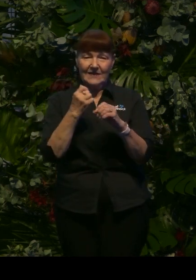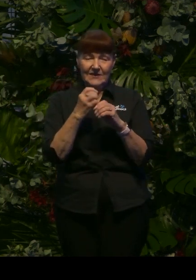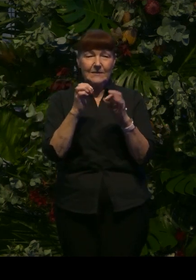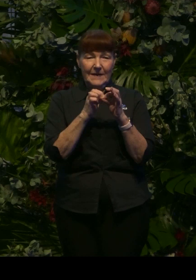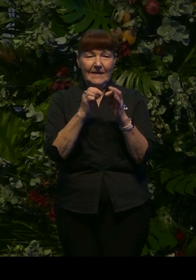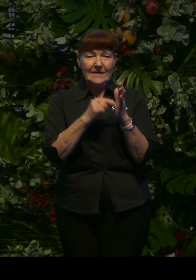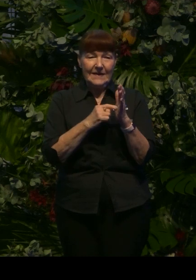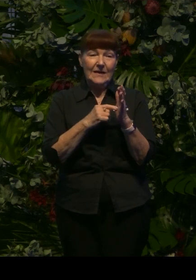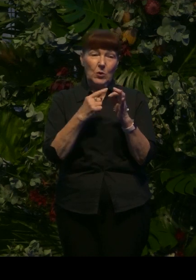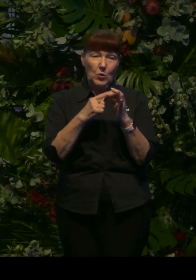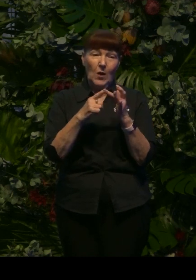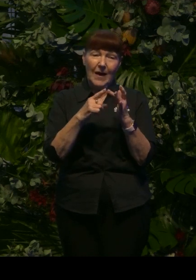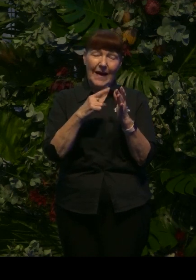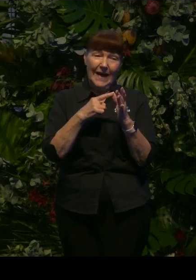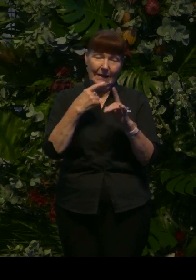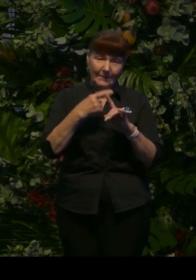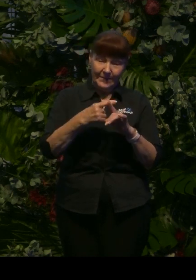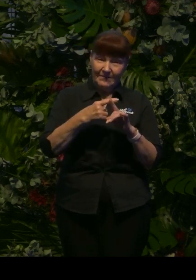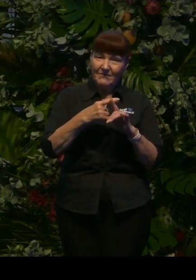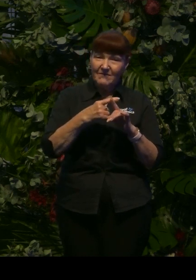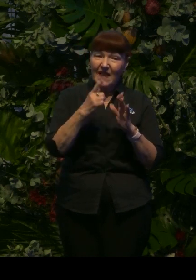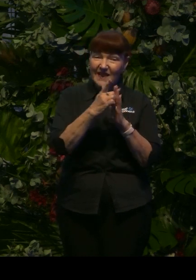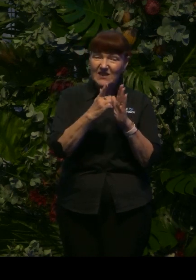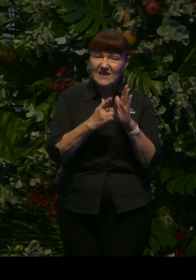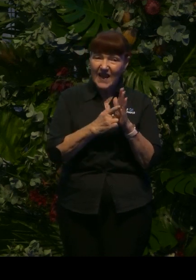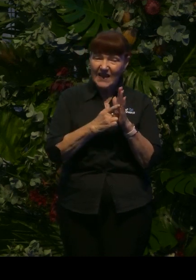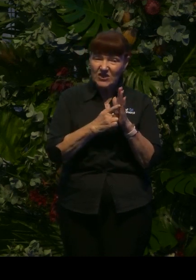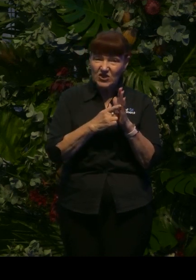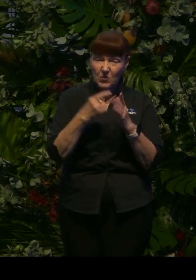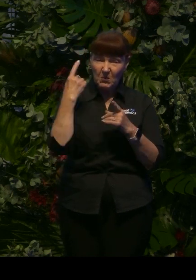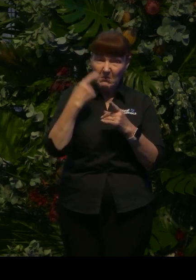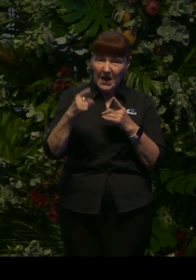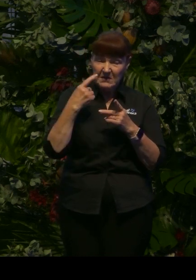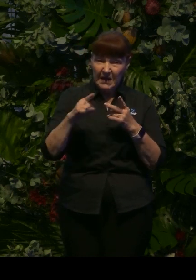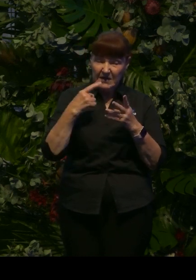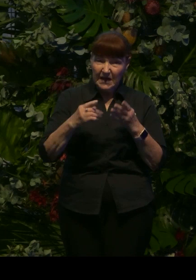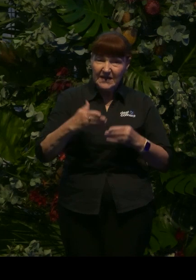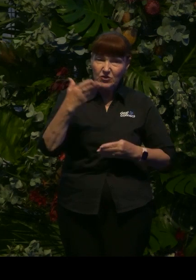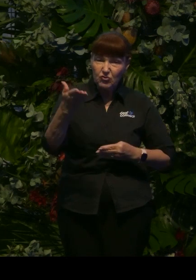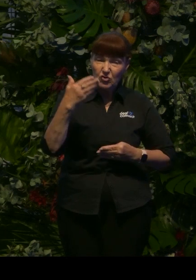anti-LGBTQIA+ bills introduced in legislators across this country. Over 300.